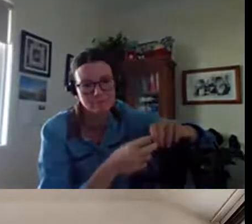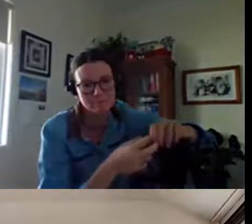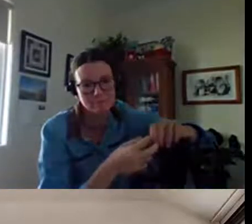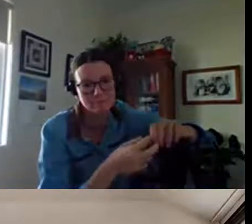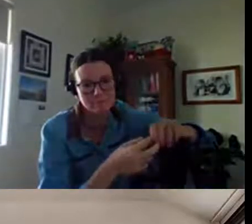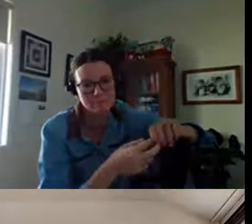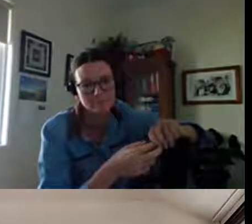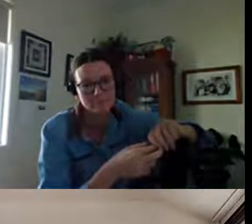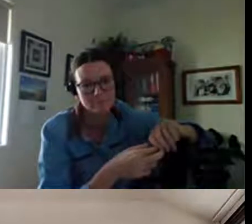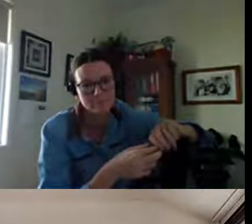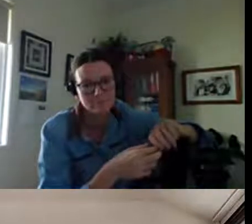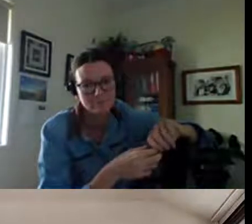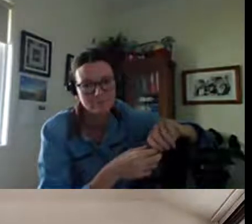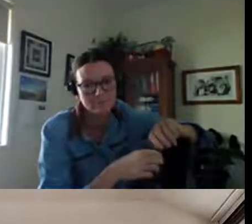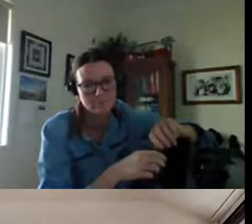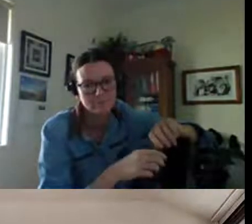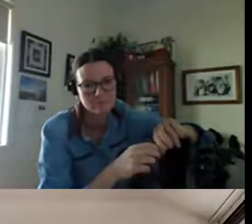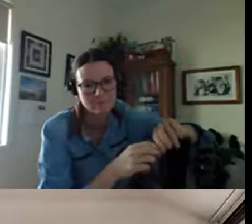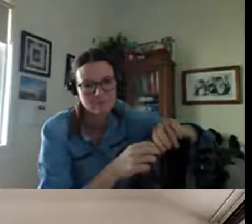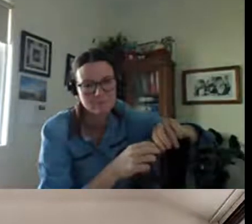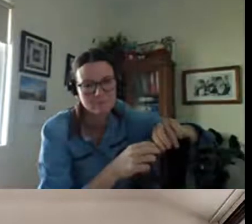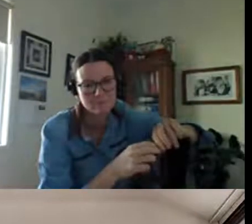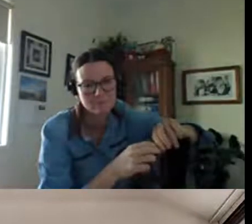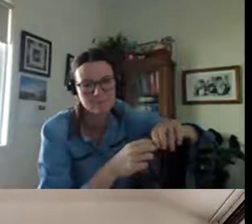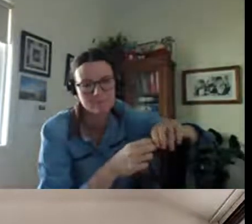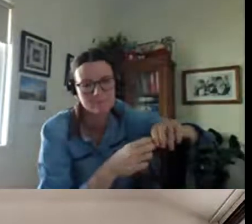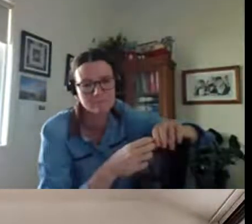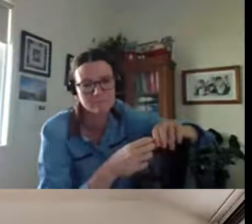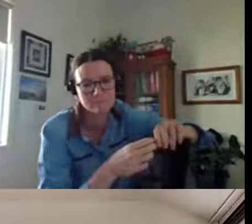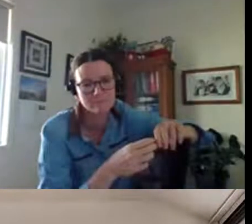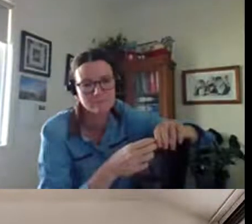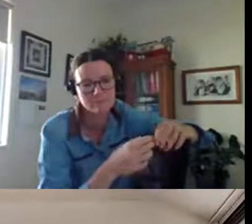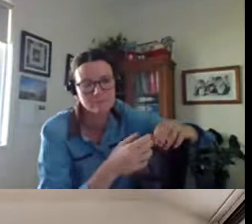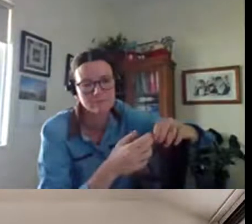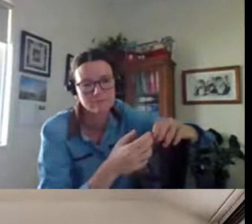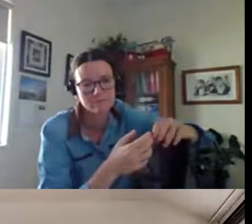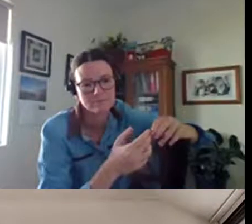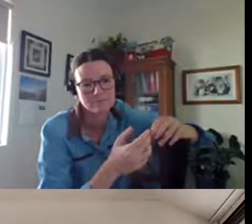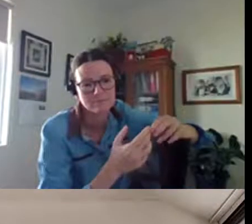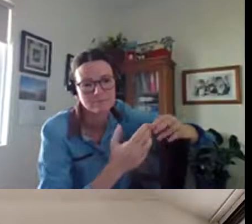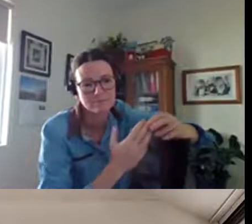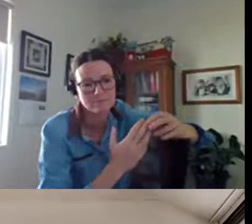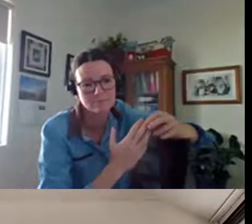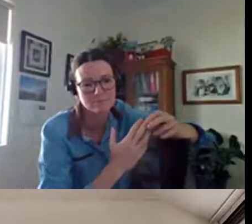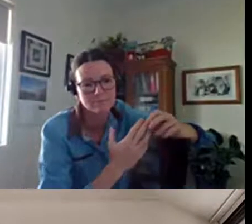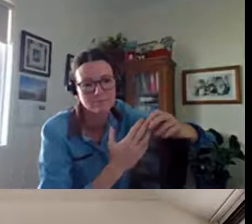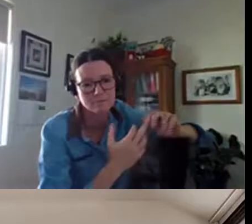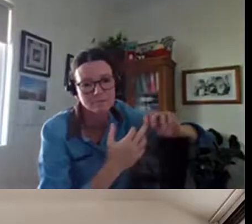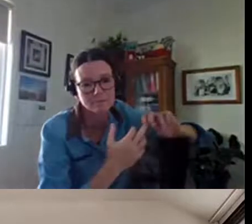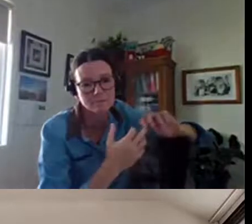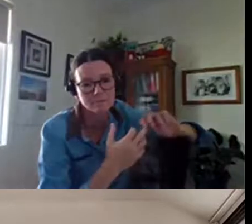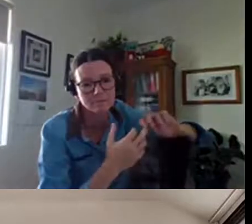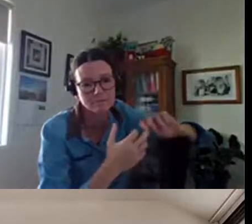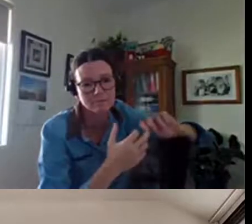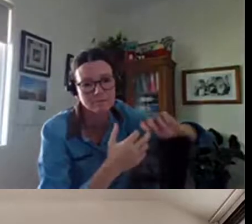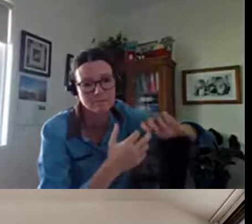is basically configurable, so it's not like we program for each site. And then it's